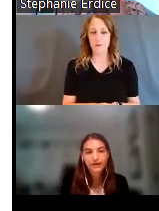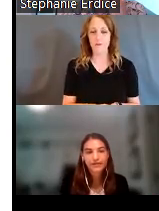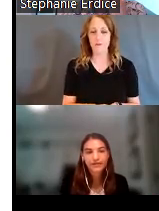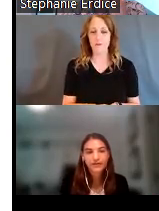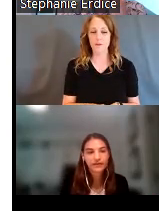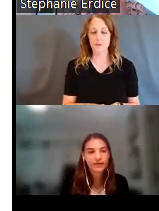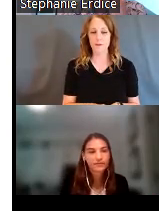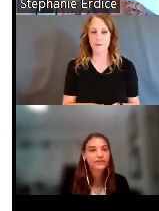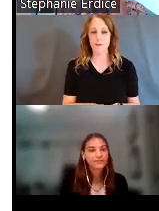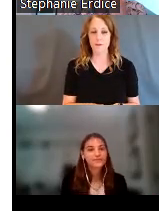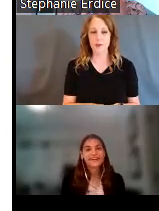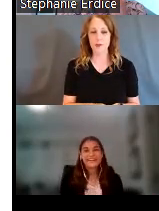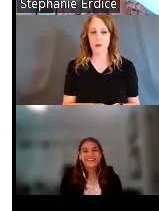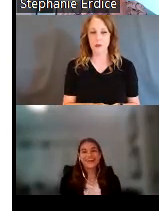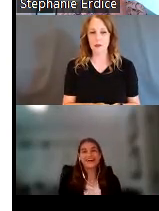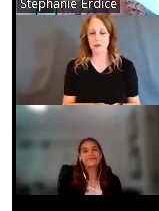I think,